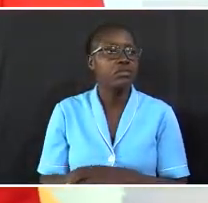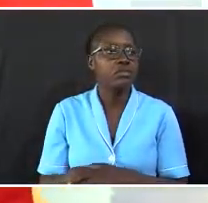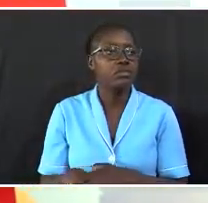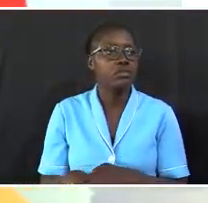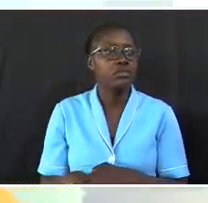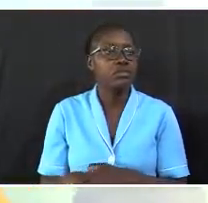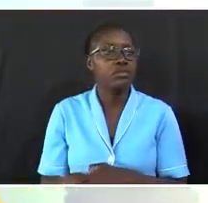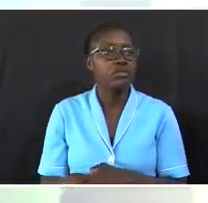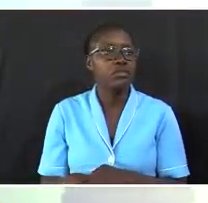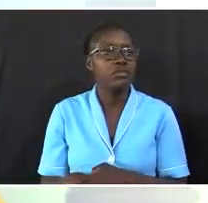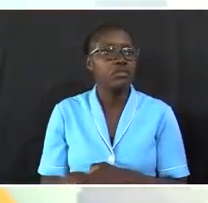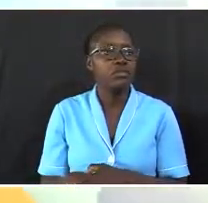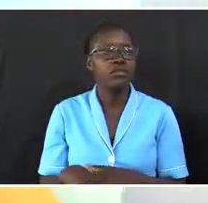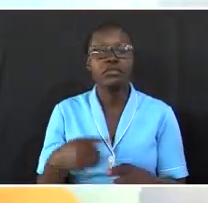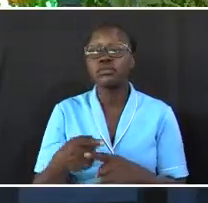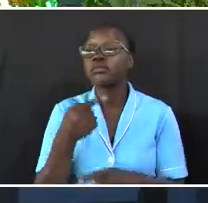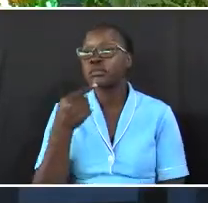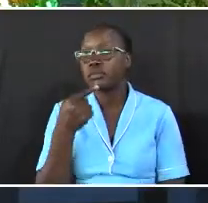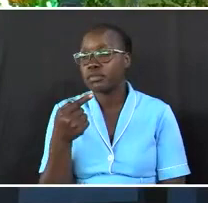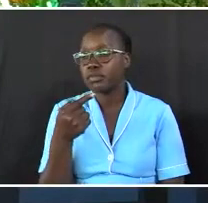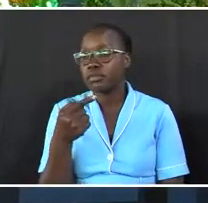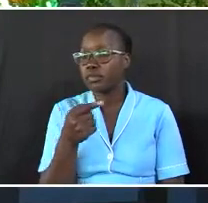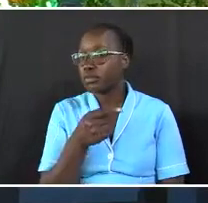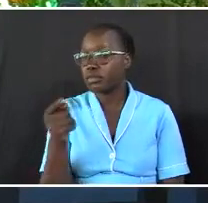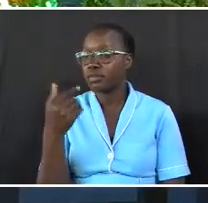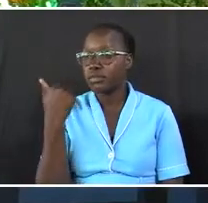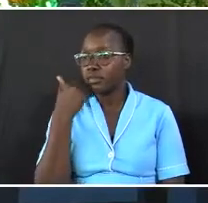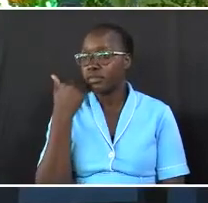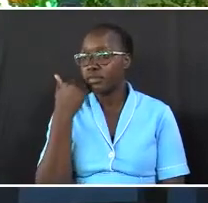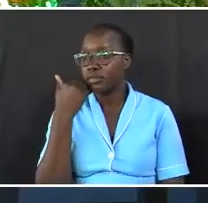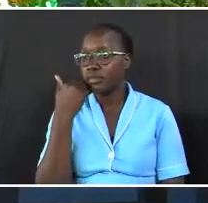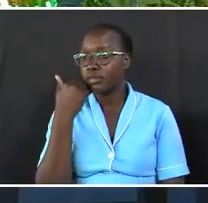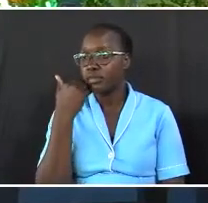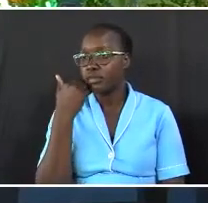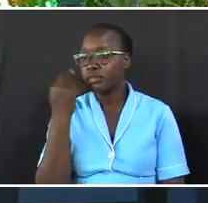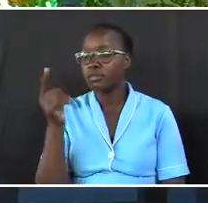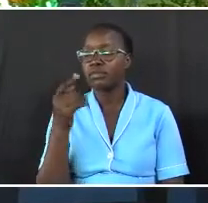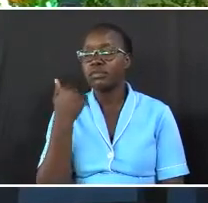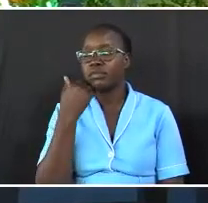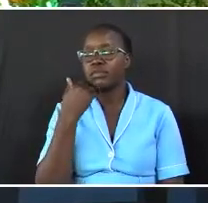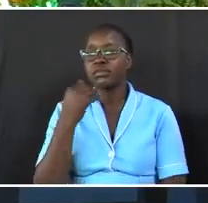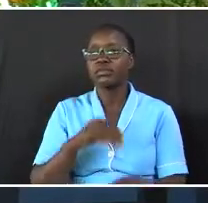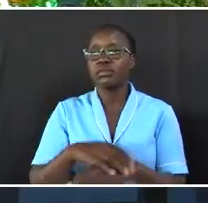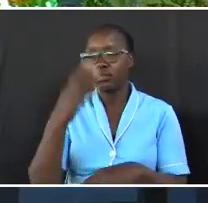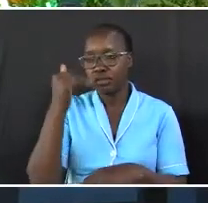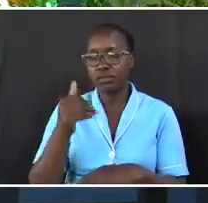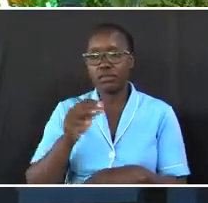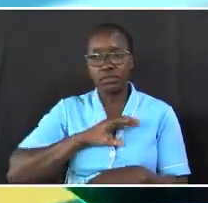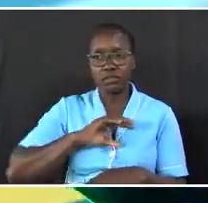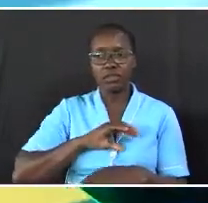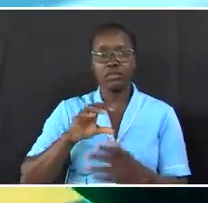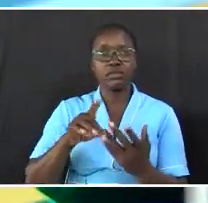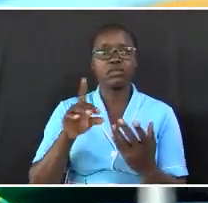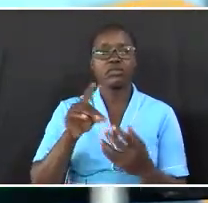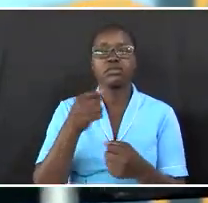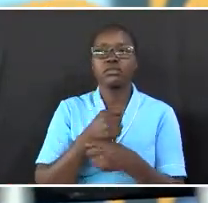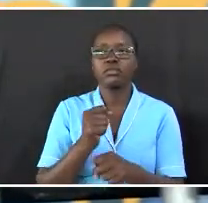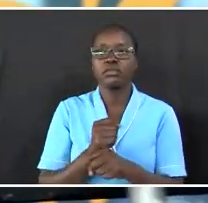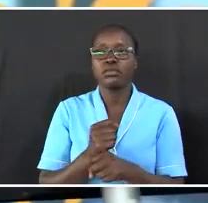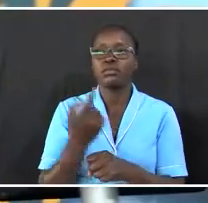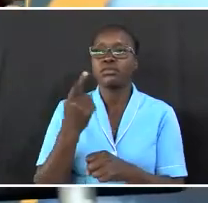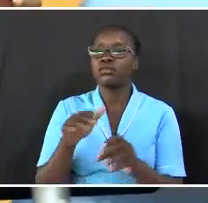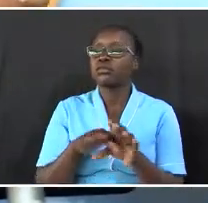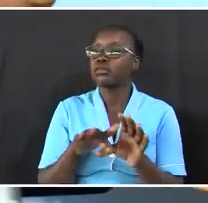diagnosis. But they said that this disease was one of those diseases that you get because you have made the wrong choices. And one